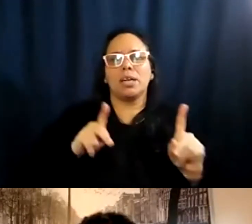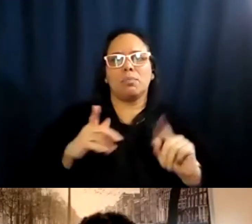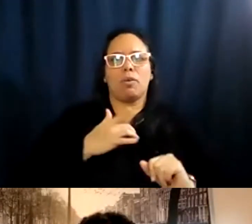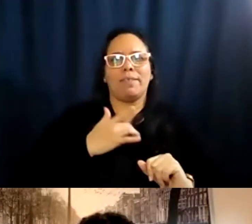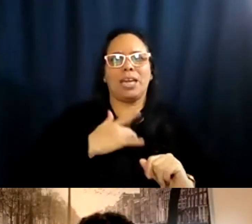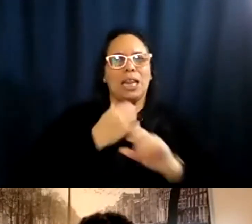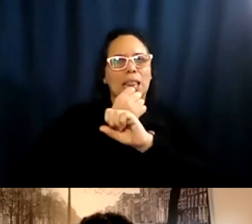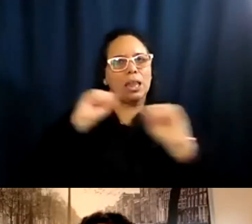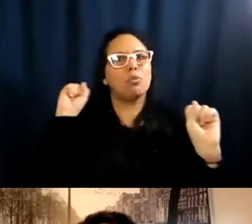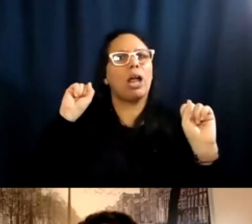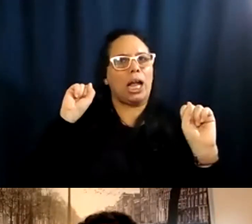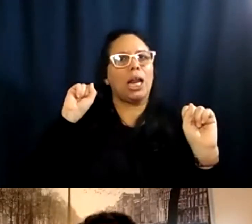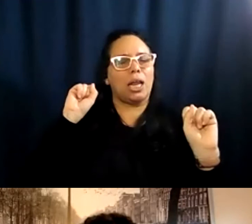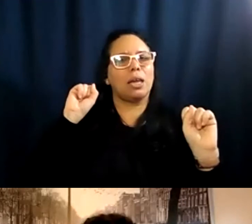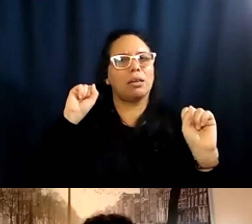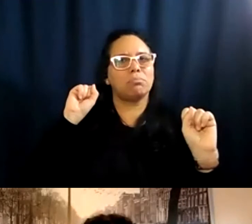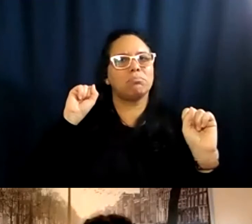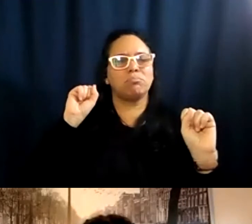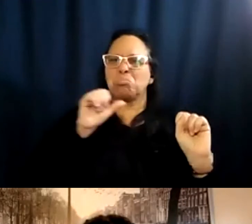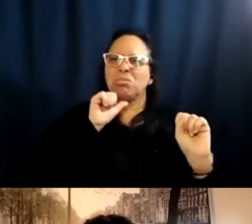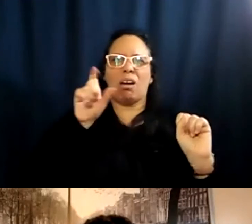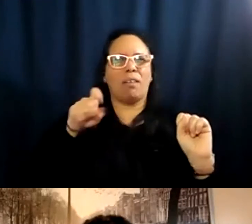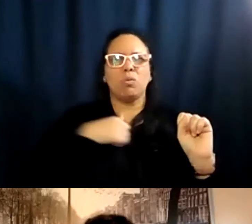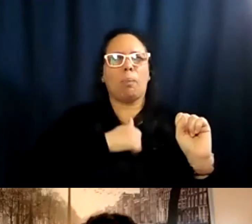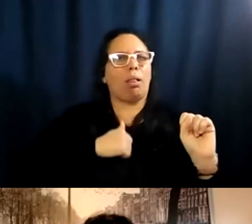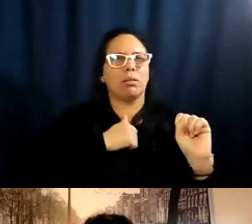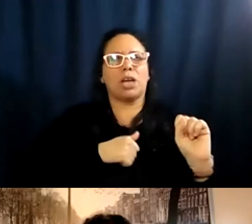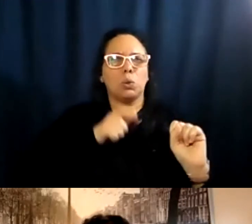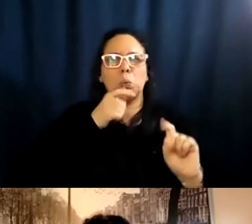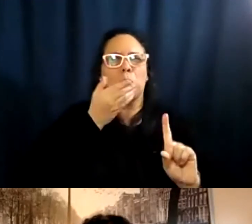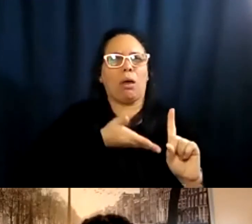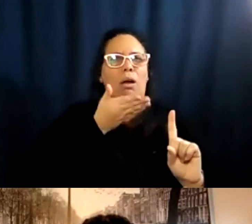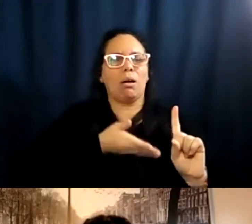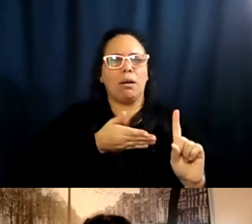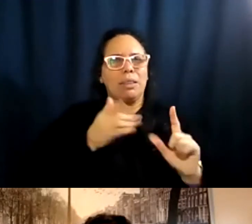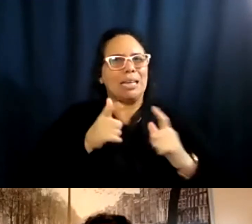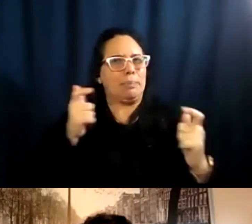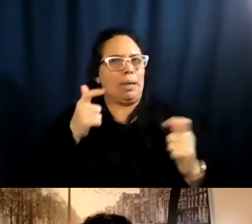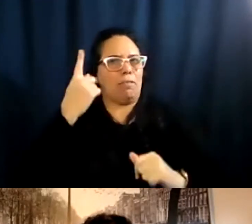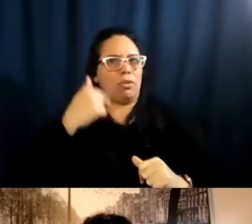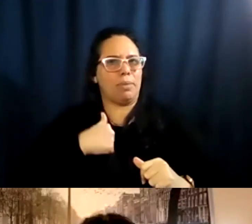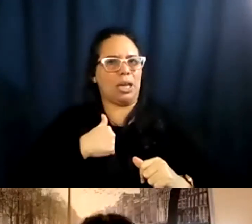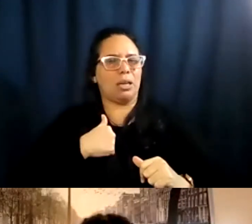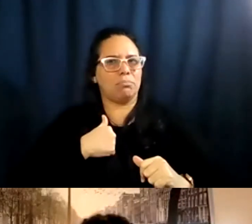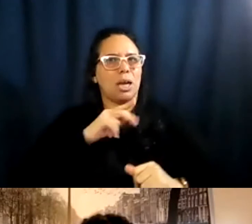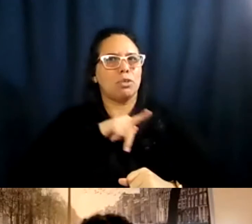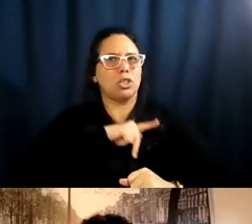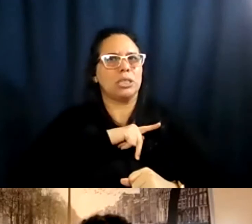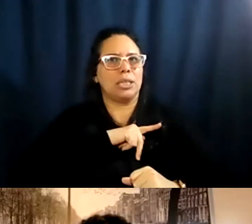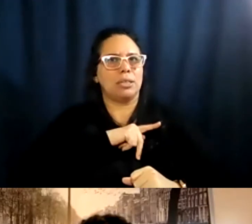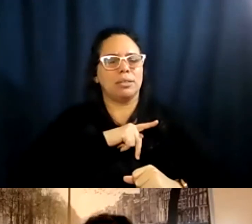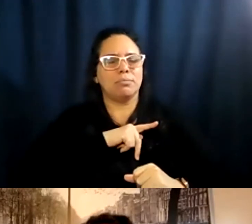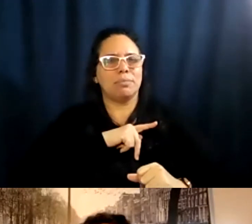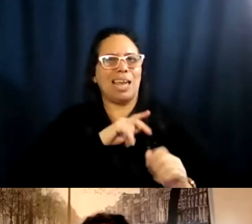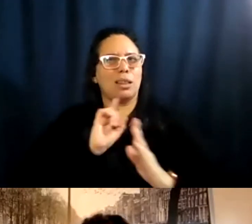to be them, their unapologetic selves. I think that is a big thing for me personally. And I think generally in the movement and the moment is this idea